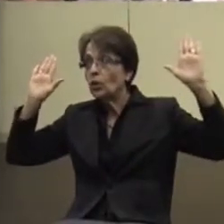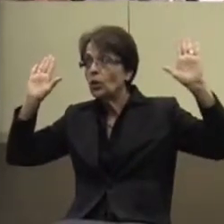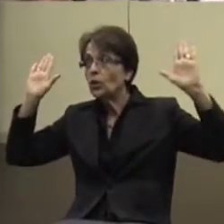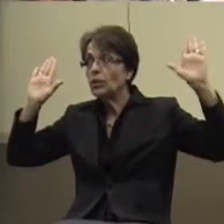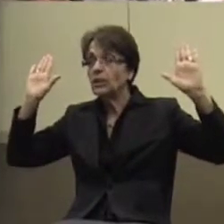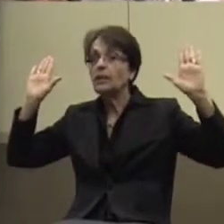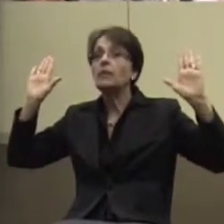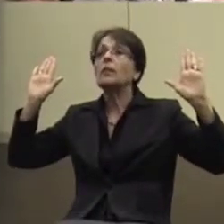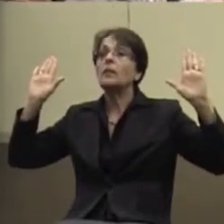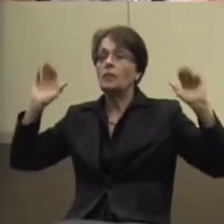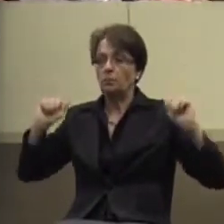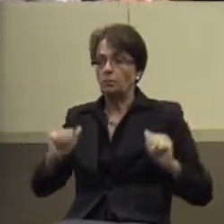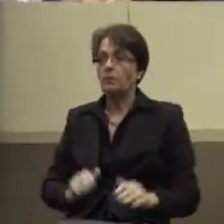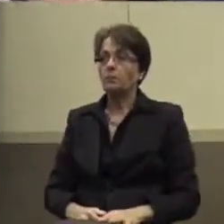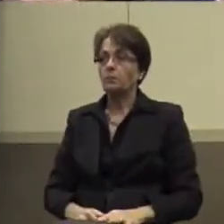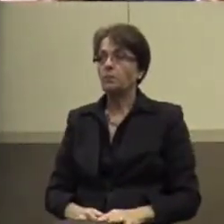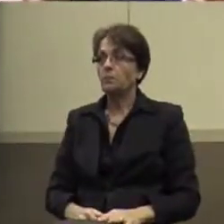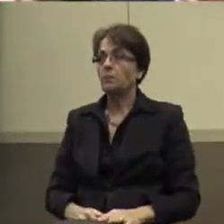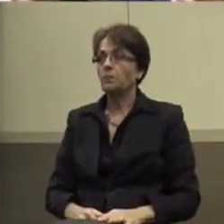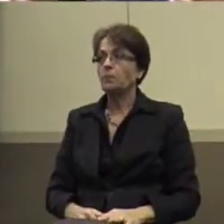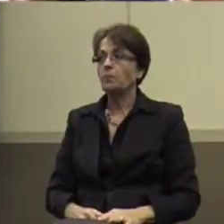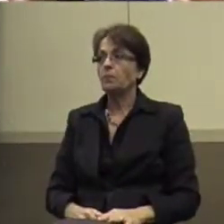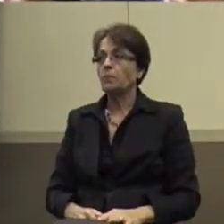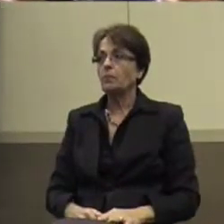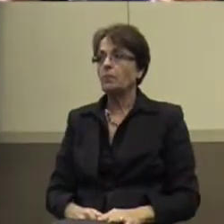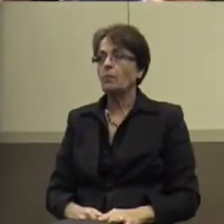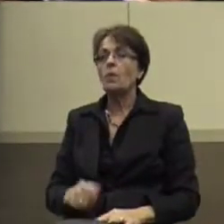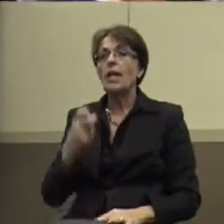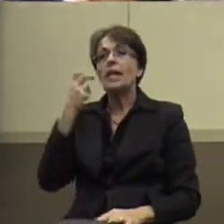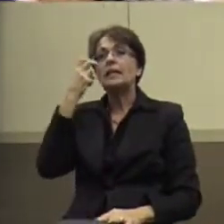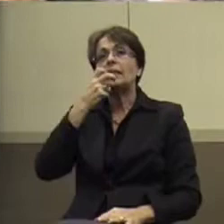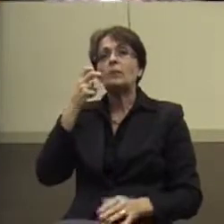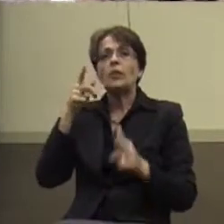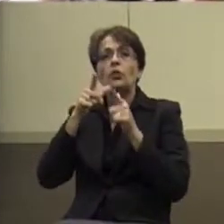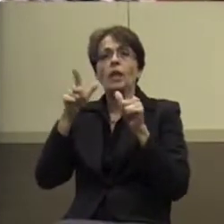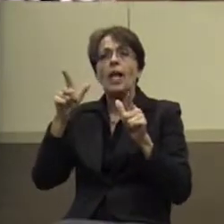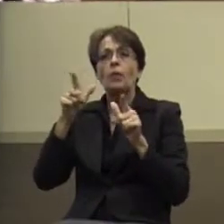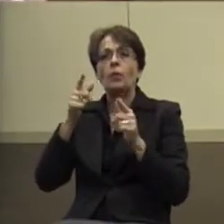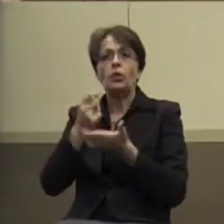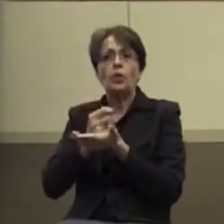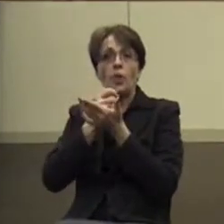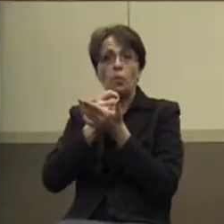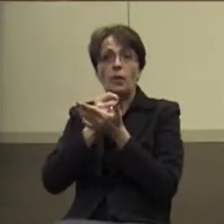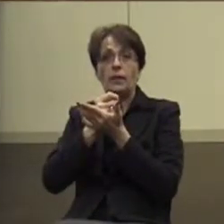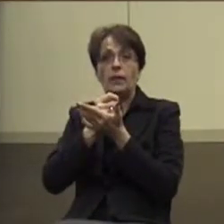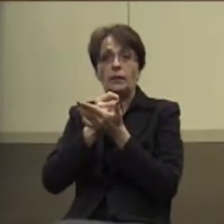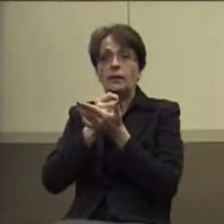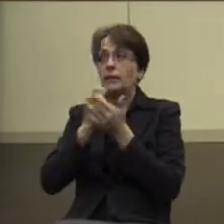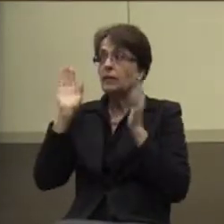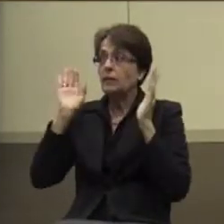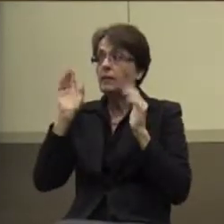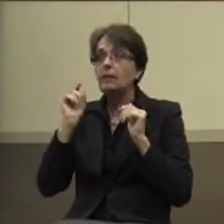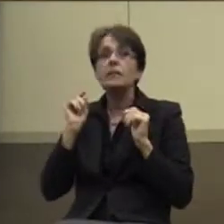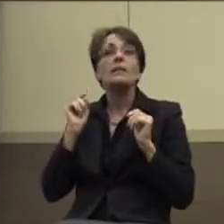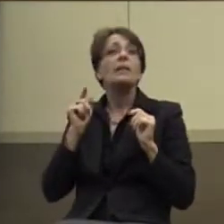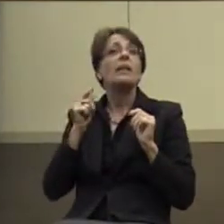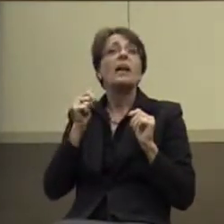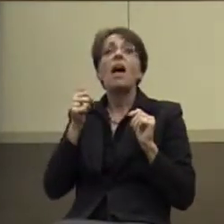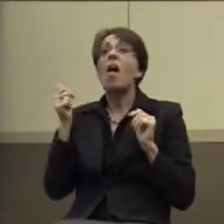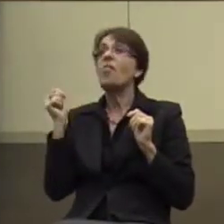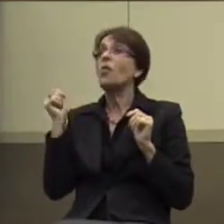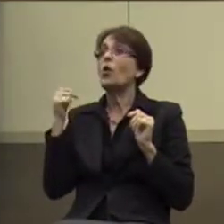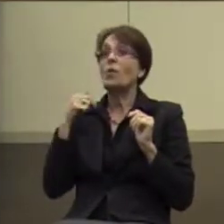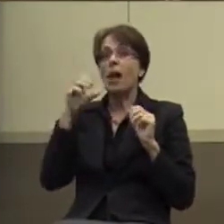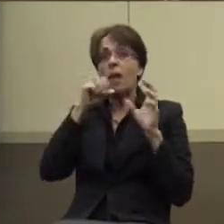okay, speech language therapists, any other that I'm missing,